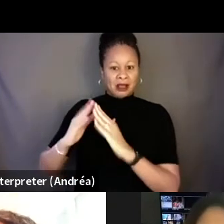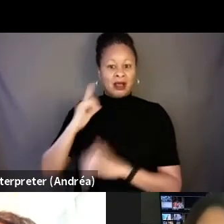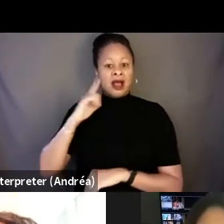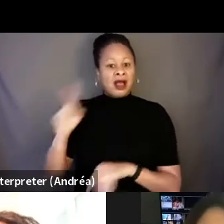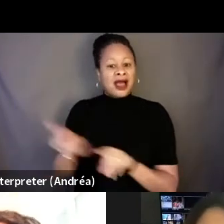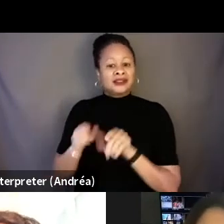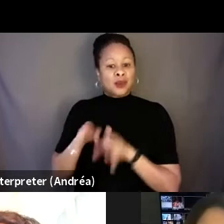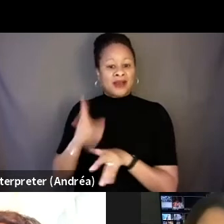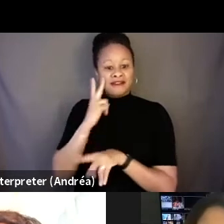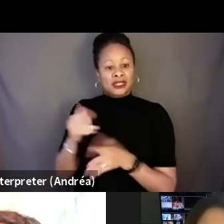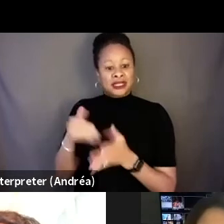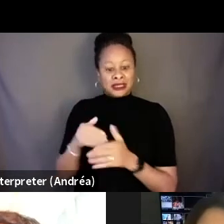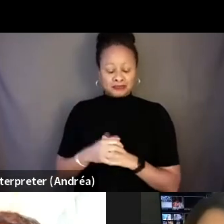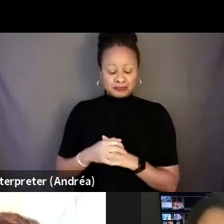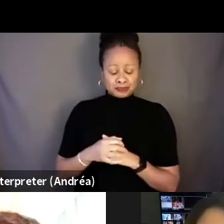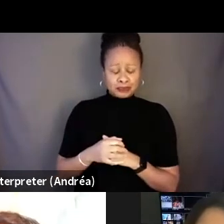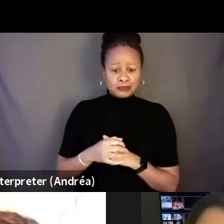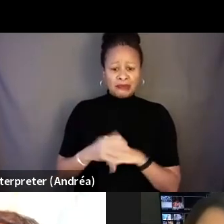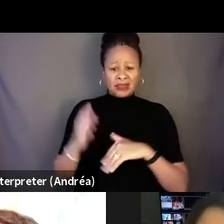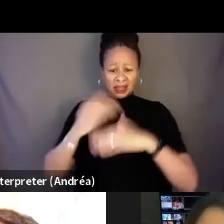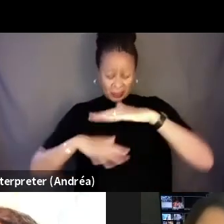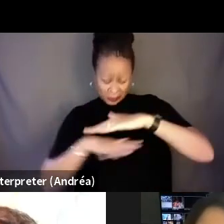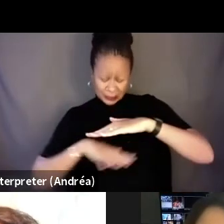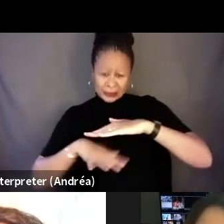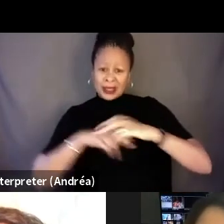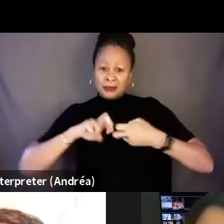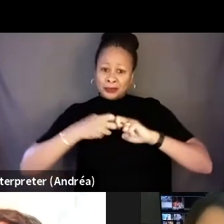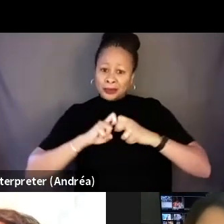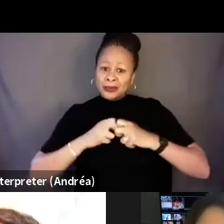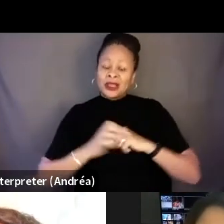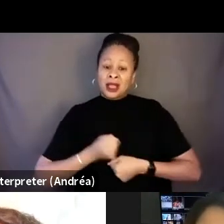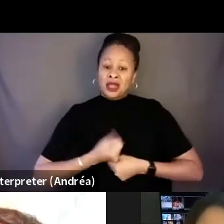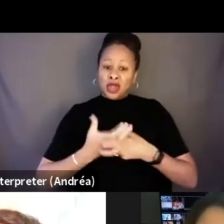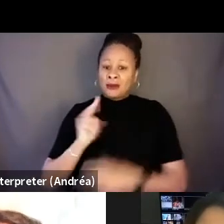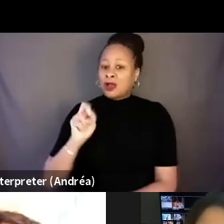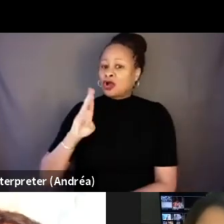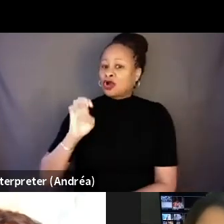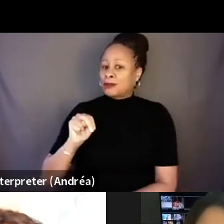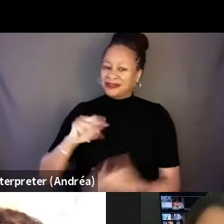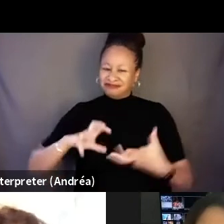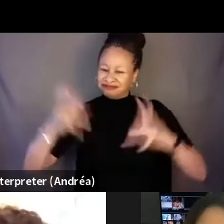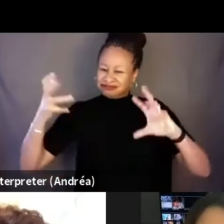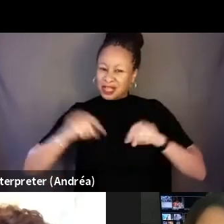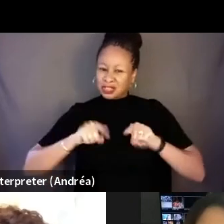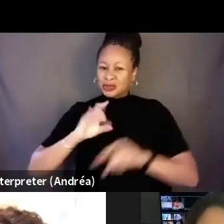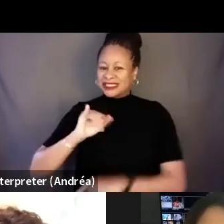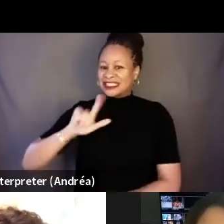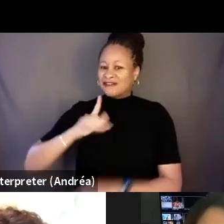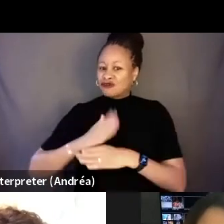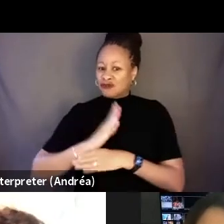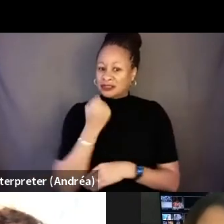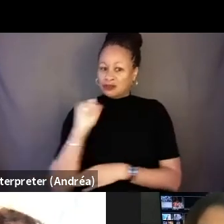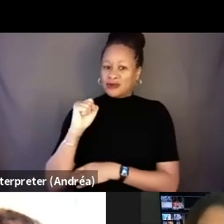a way of looking at the underlying issues and causes of urban unrest during the civil rights movement of